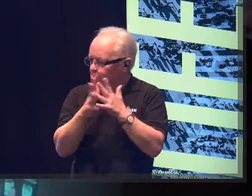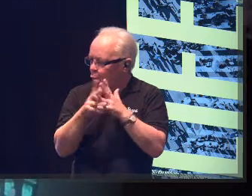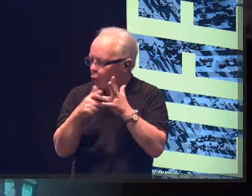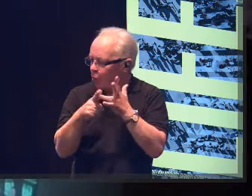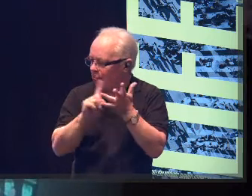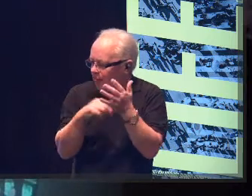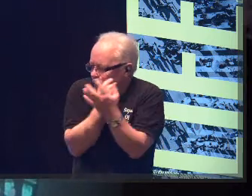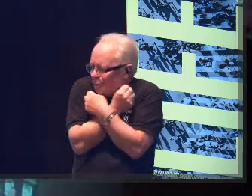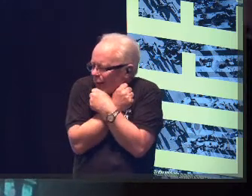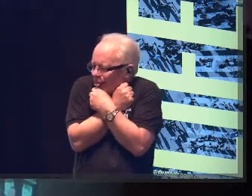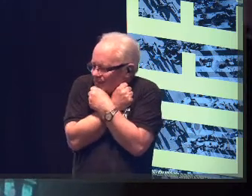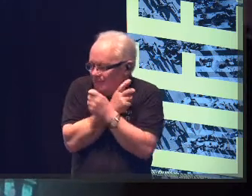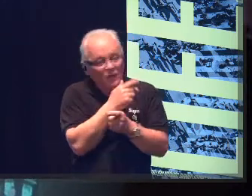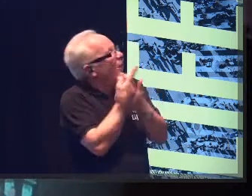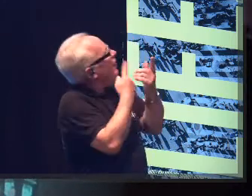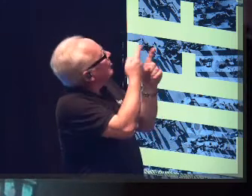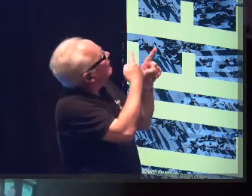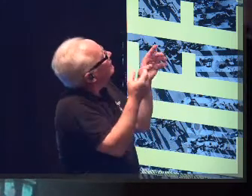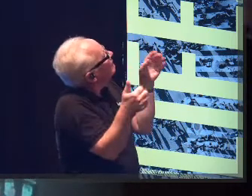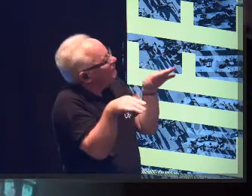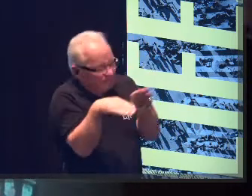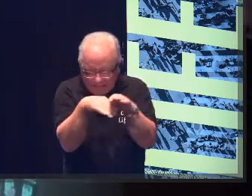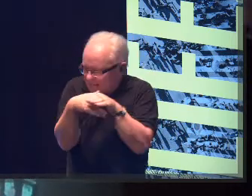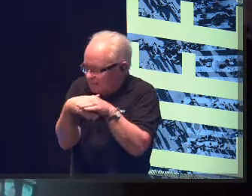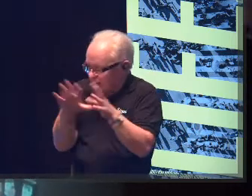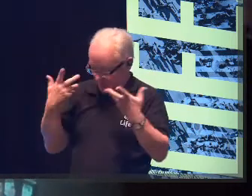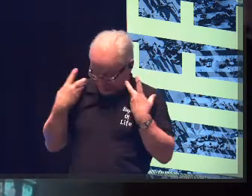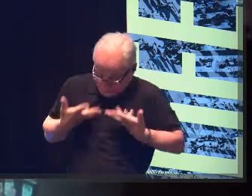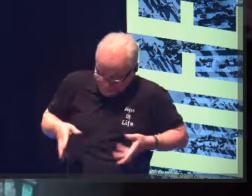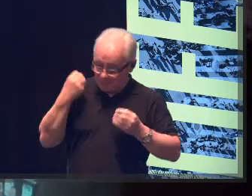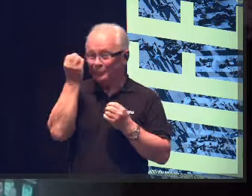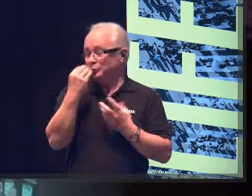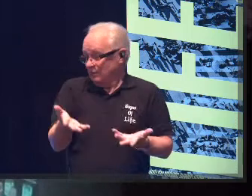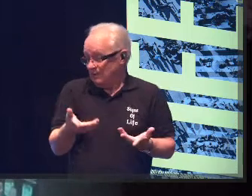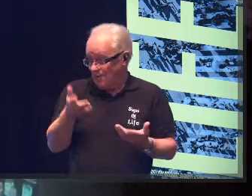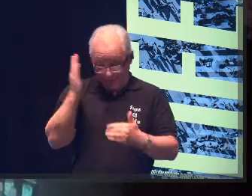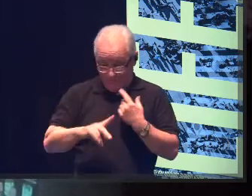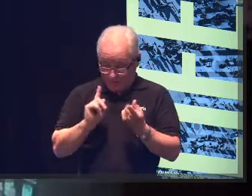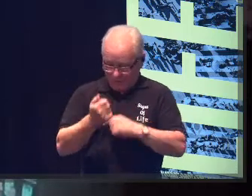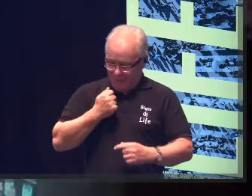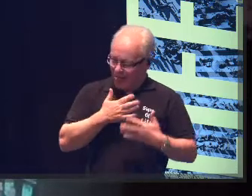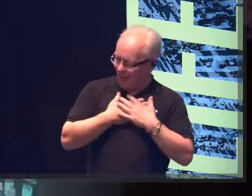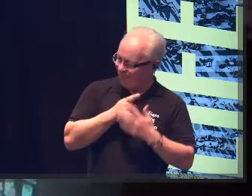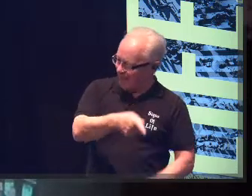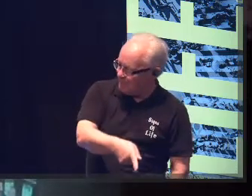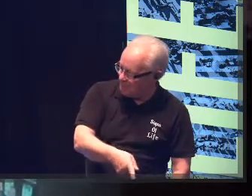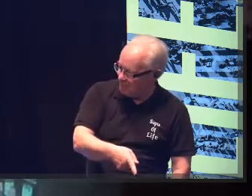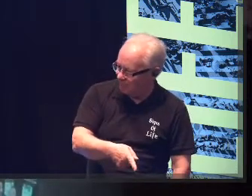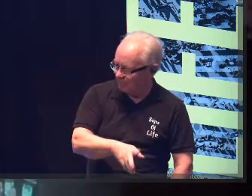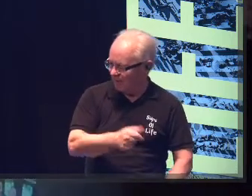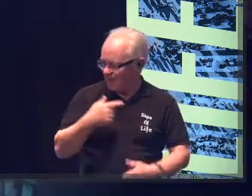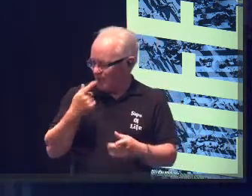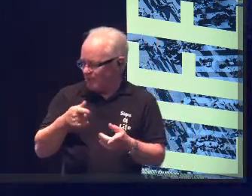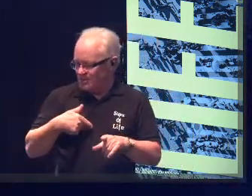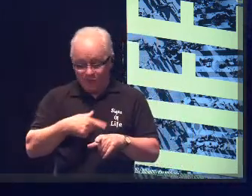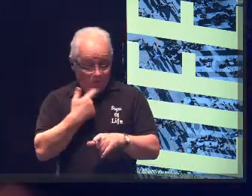Because it was the only thing that fitted him. But it didn't change how proud I was, did it? It didn't change